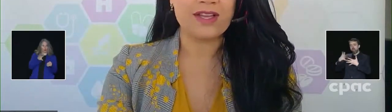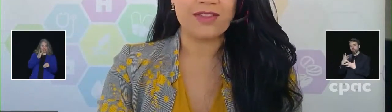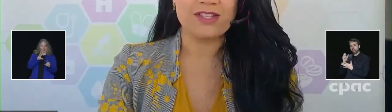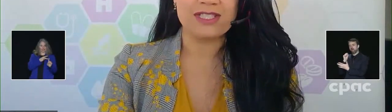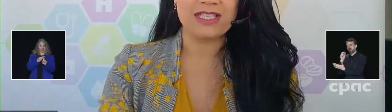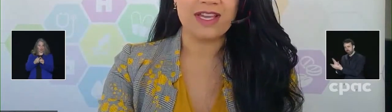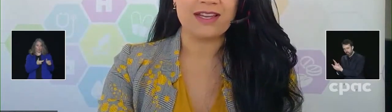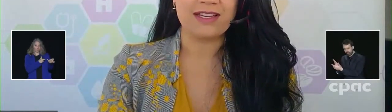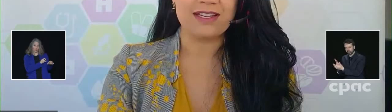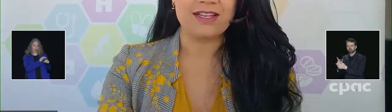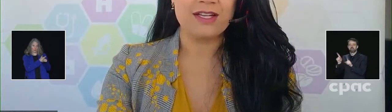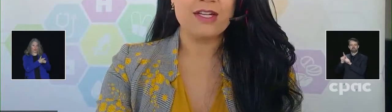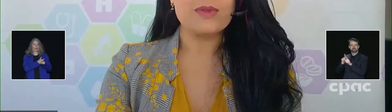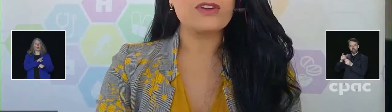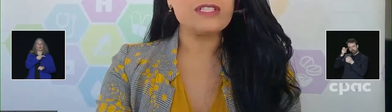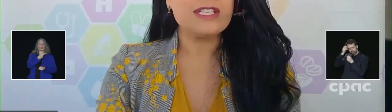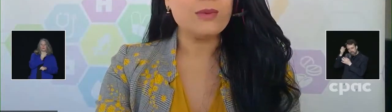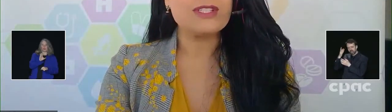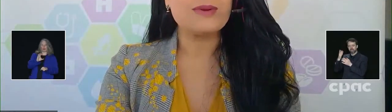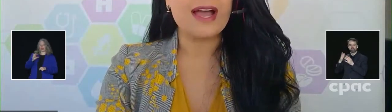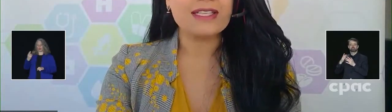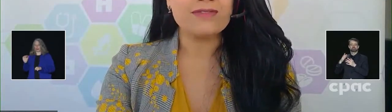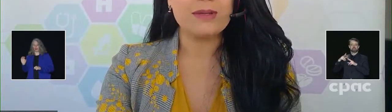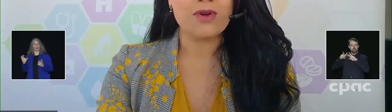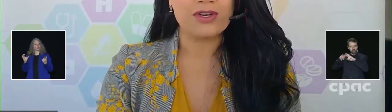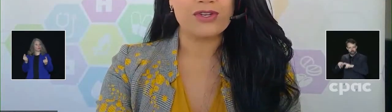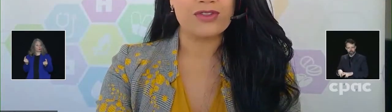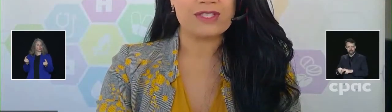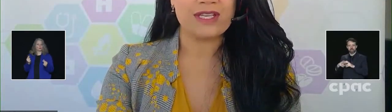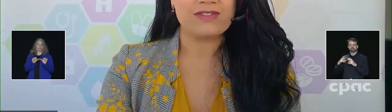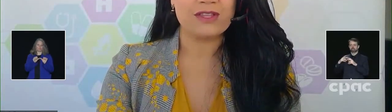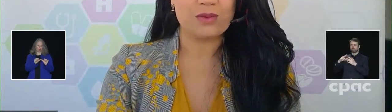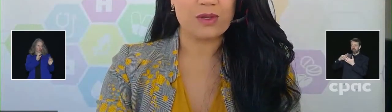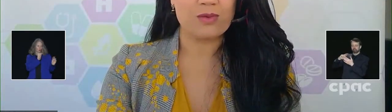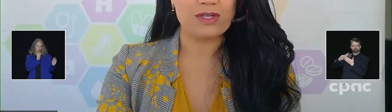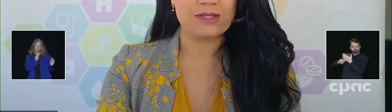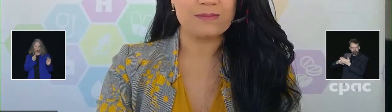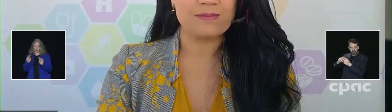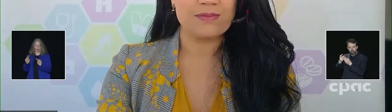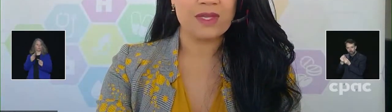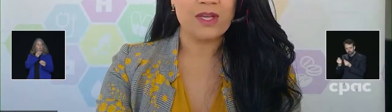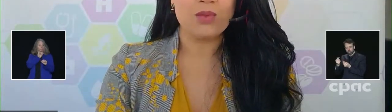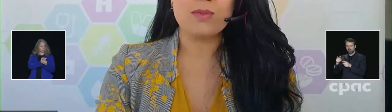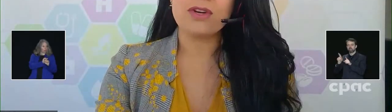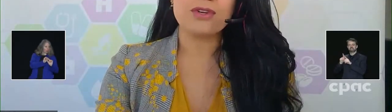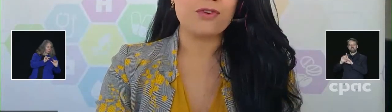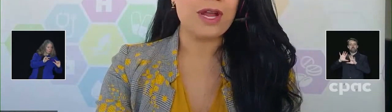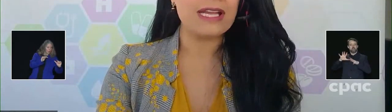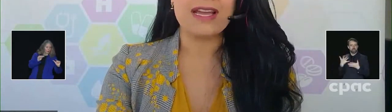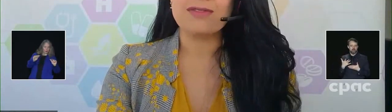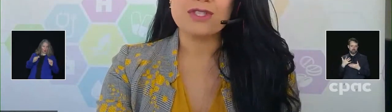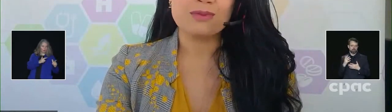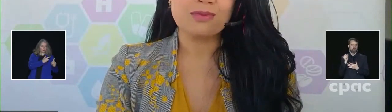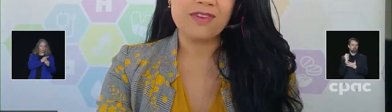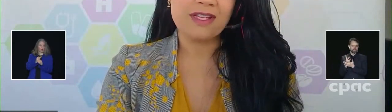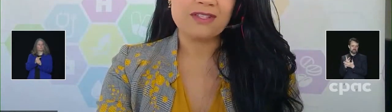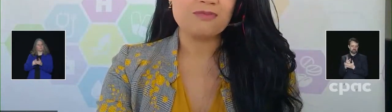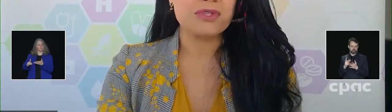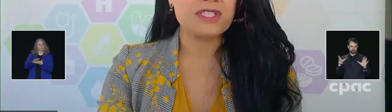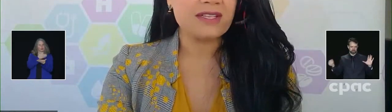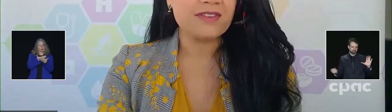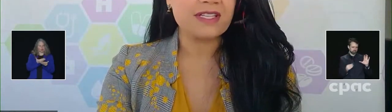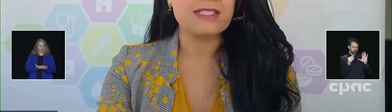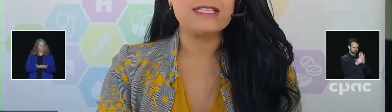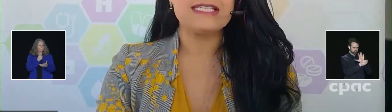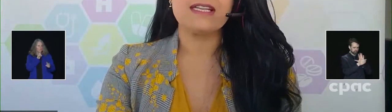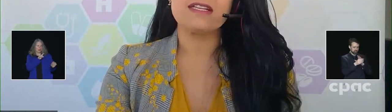and the Public Health Agency of Canada are continuing to actively monitor their safety in the real world. We monitor for any adverse events